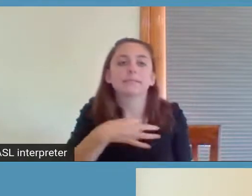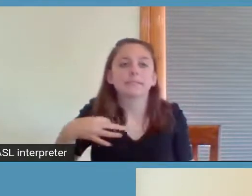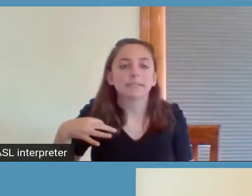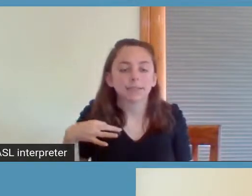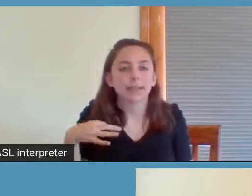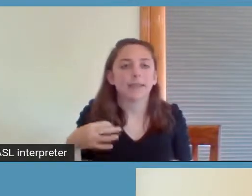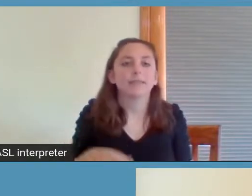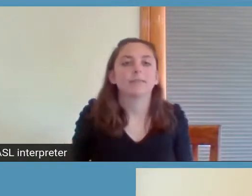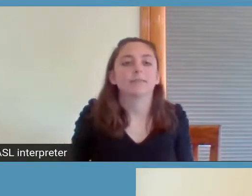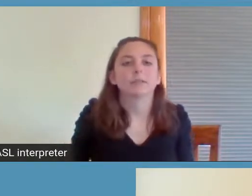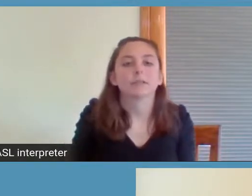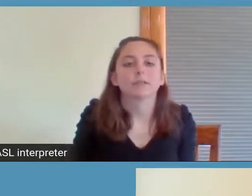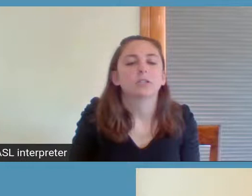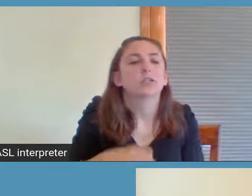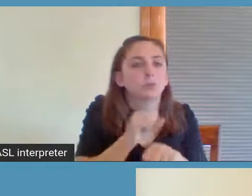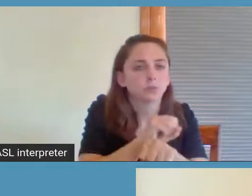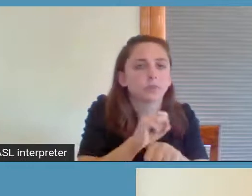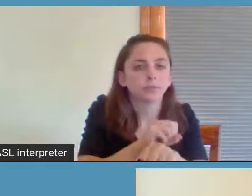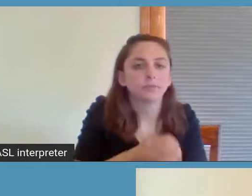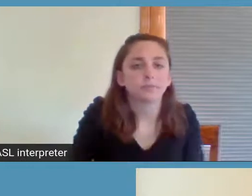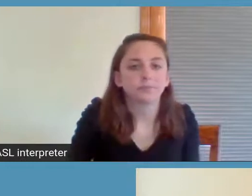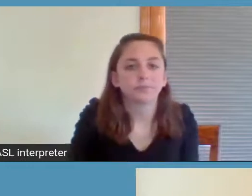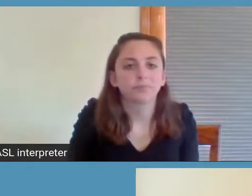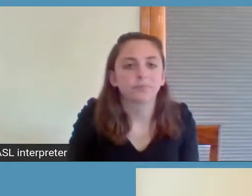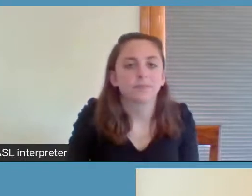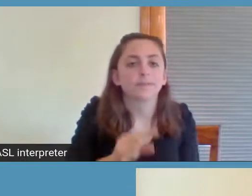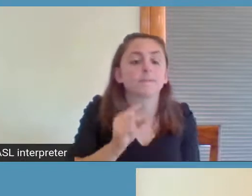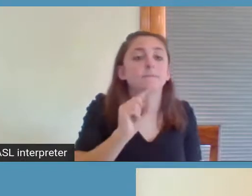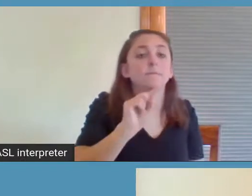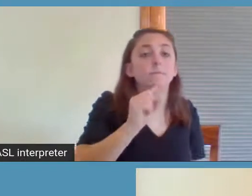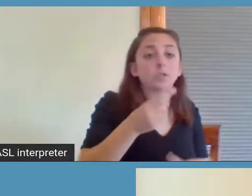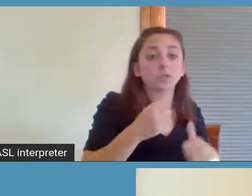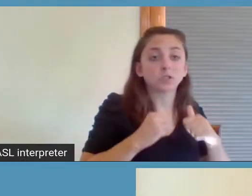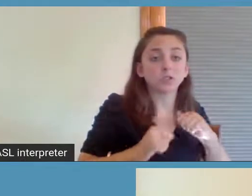training. And I know that the first time they did a show,